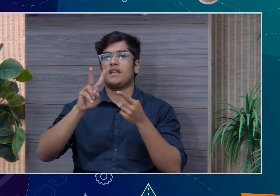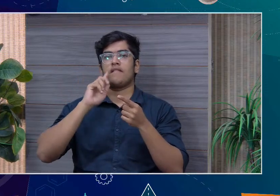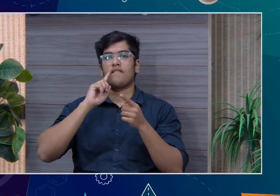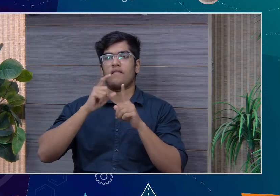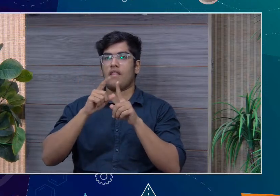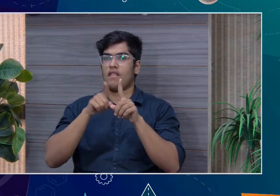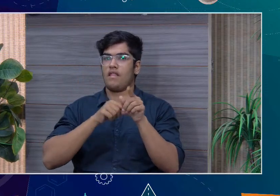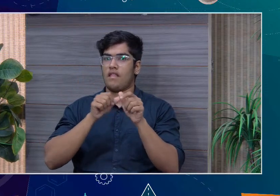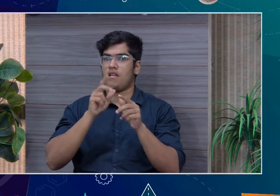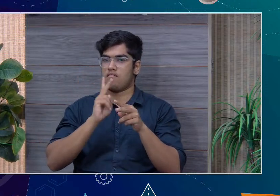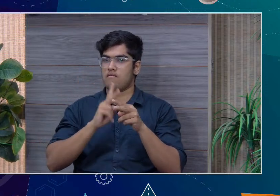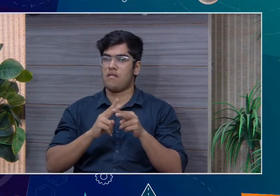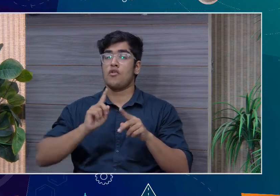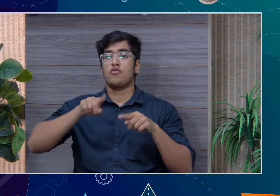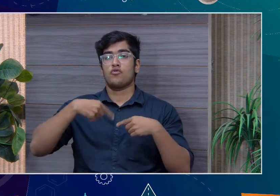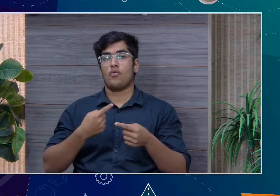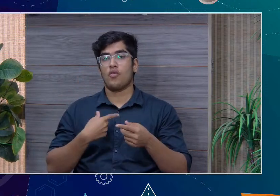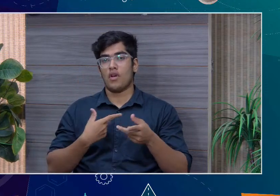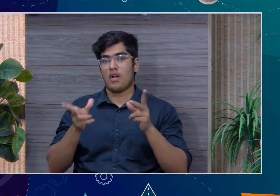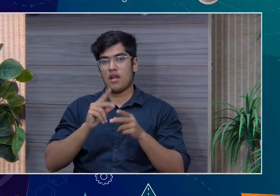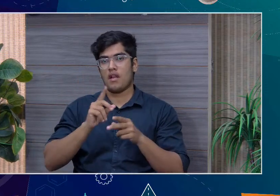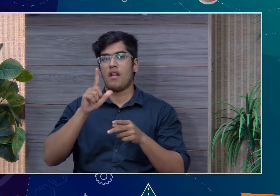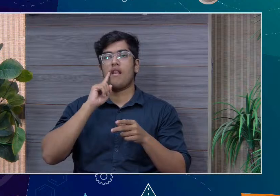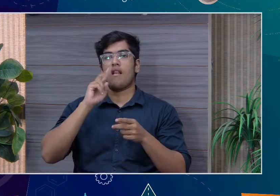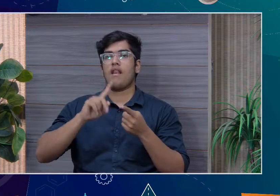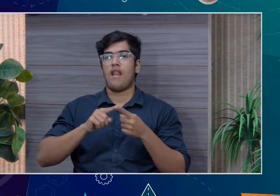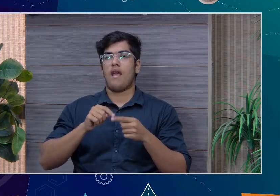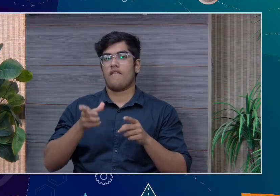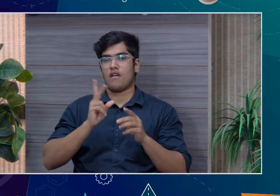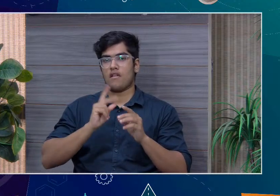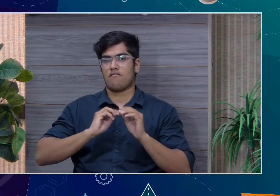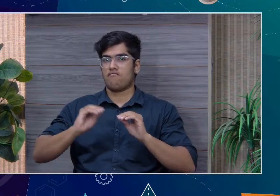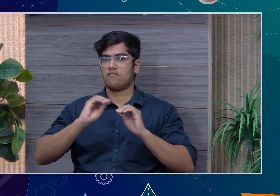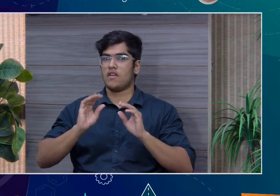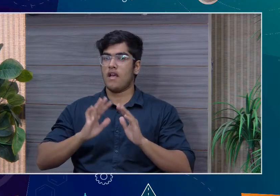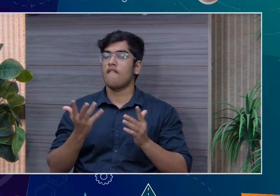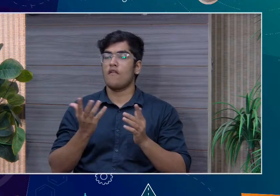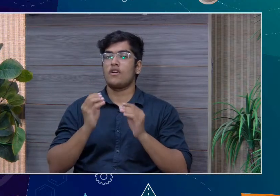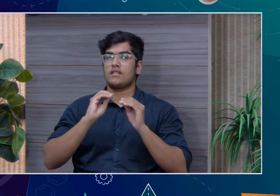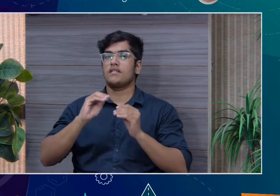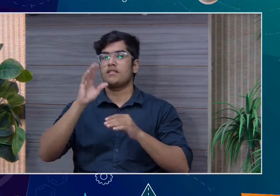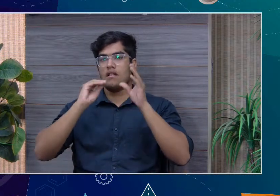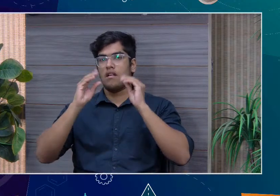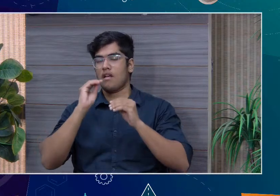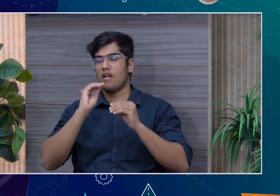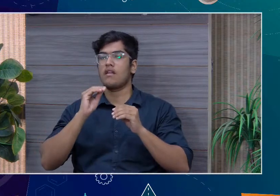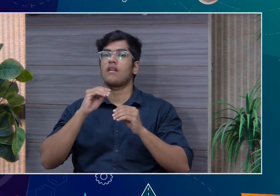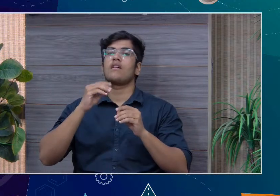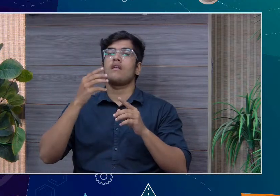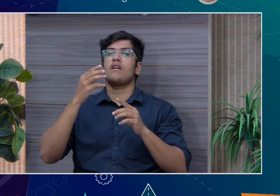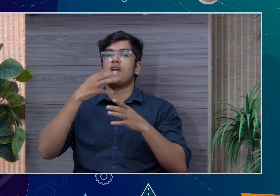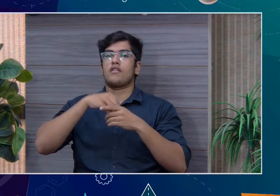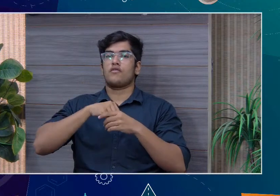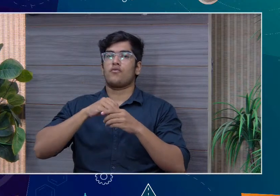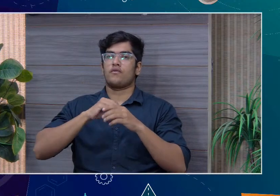back again with our special session of teaching learning interventions for inclusive classroom sharp at 12 o'clock.